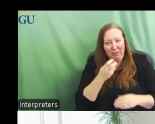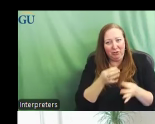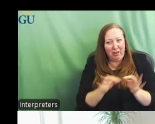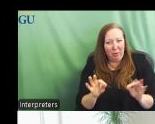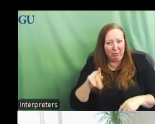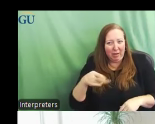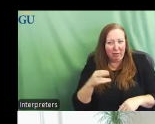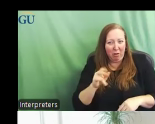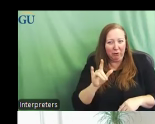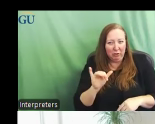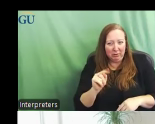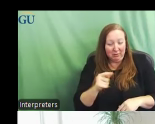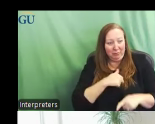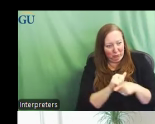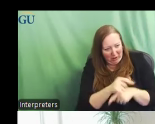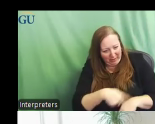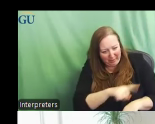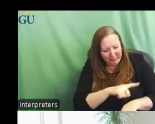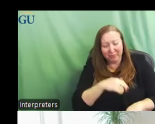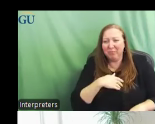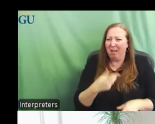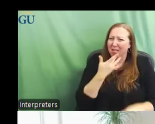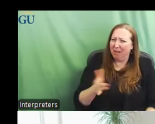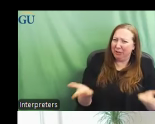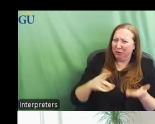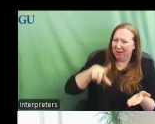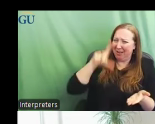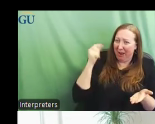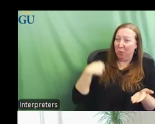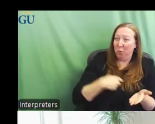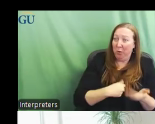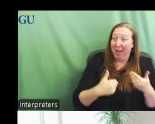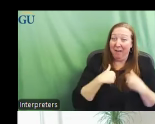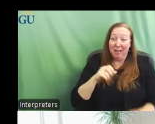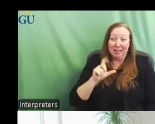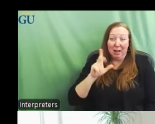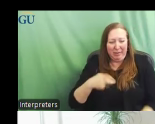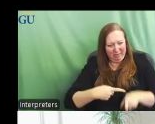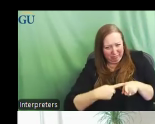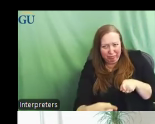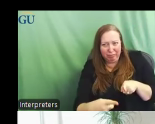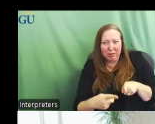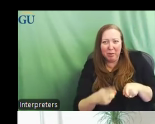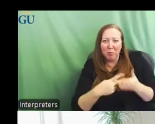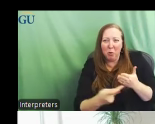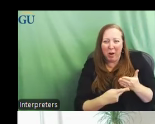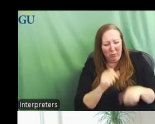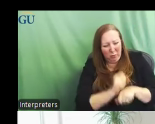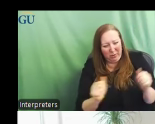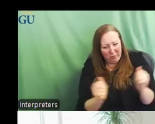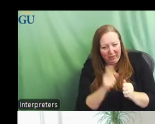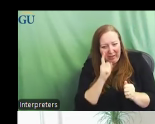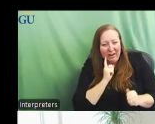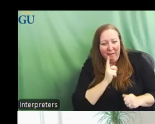have a specialization in working with deaf and hard of hearing kids through multiple classes with